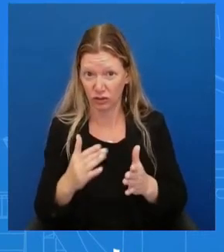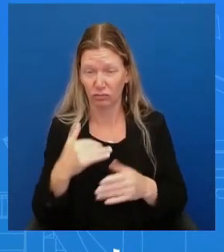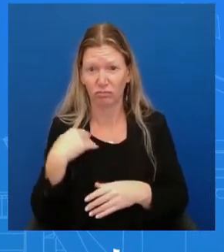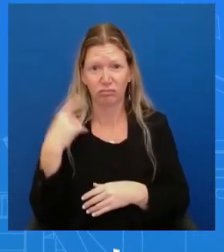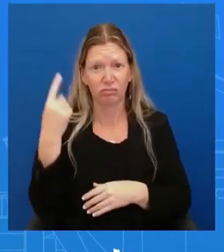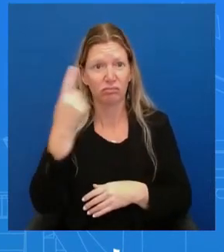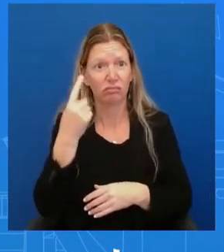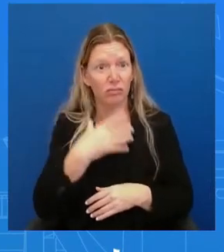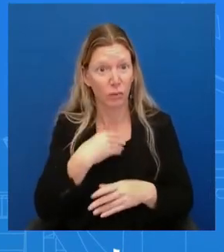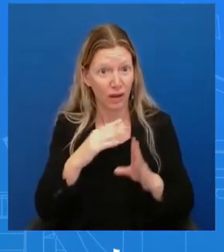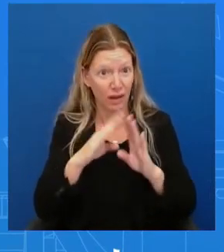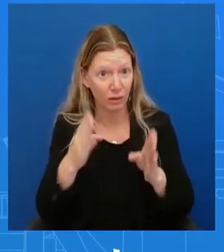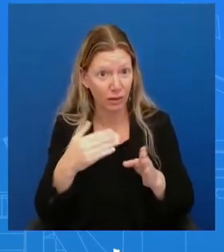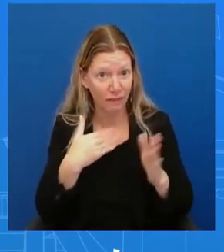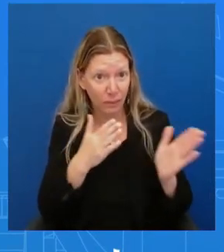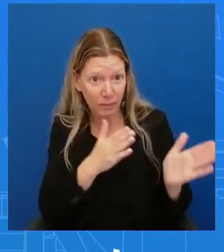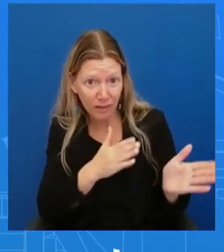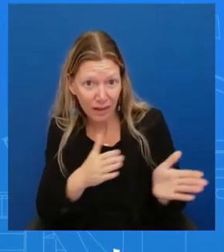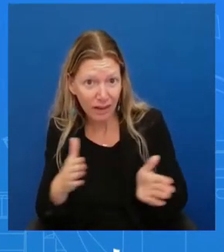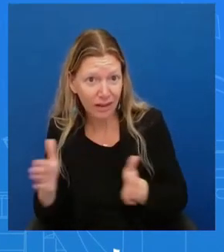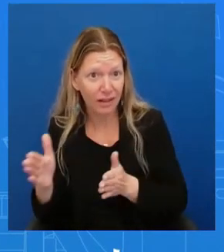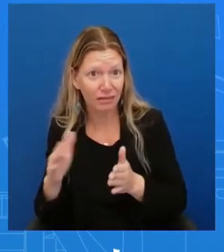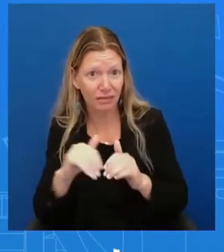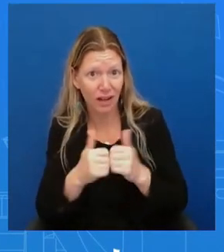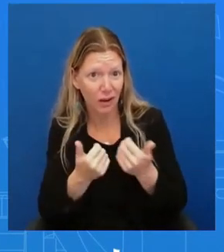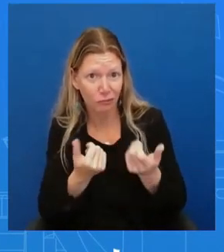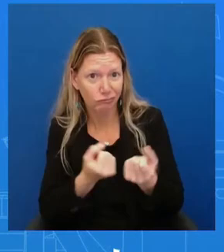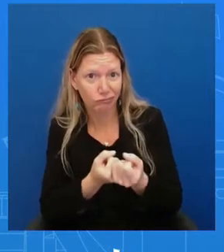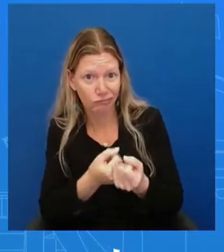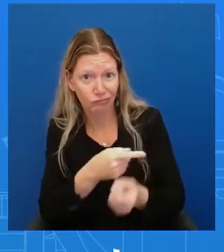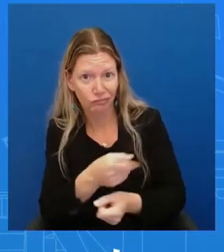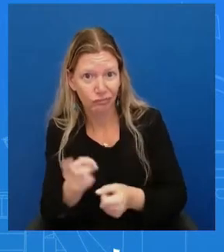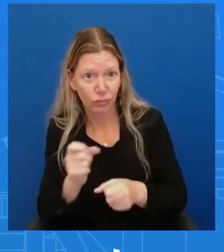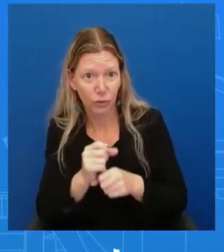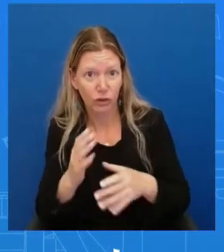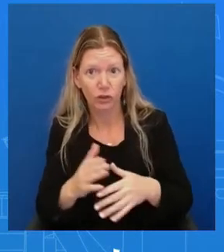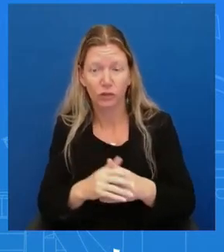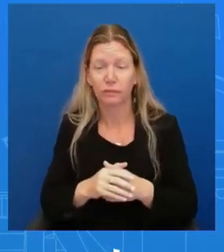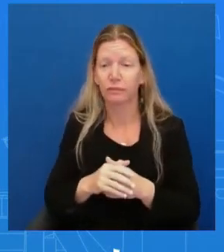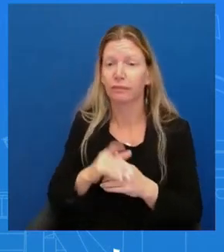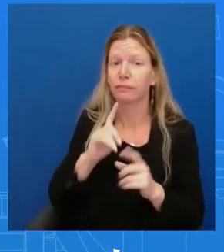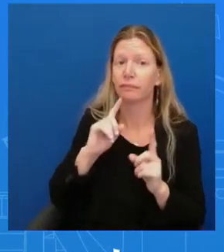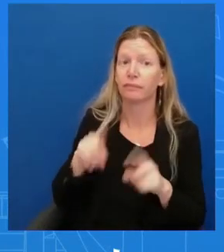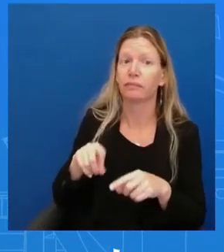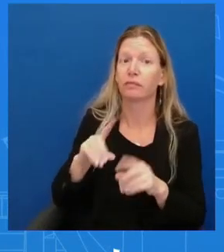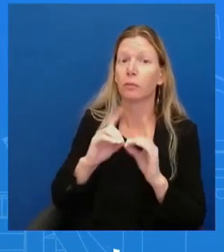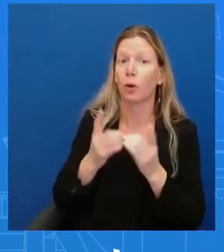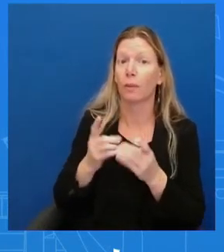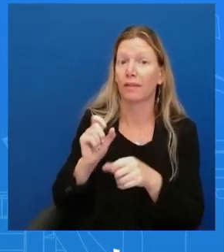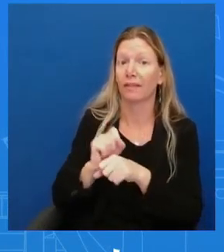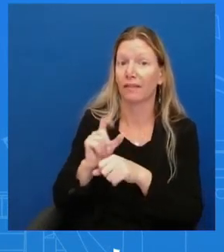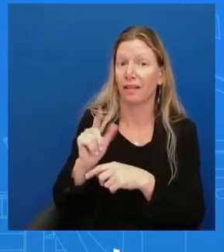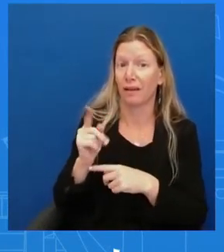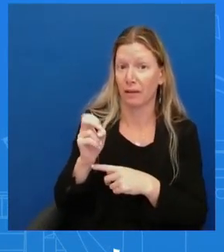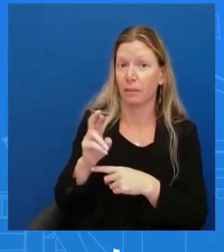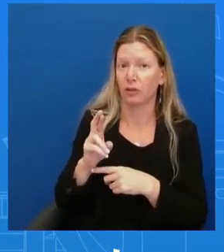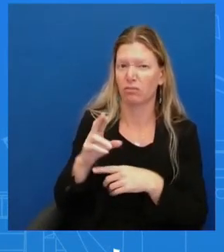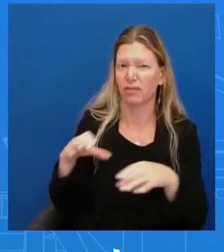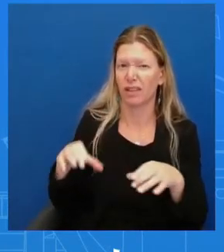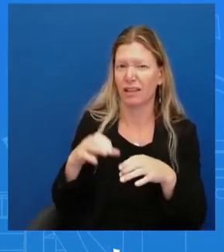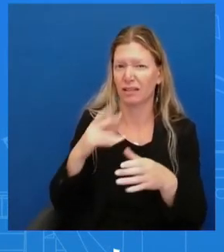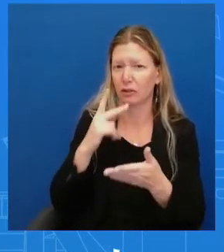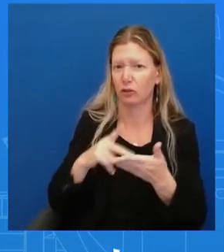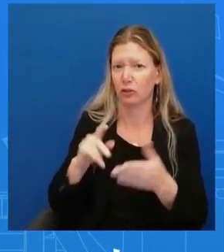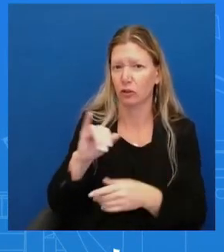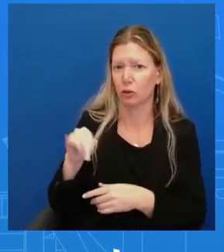So I know that the Department of Labor, the acting secretary, Julie Su, is certainly working on top of this.